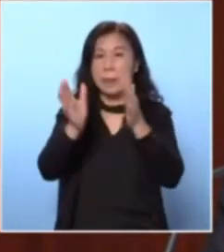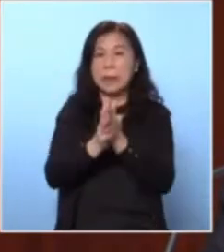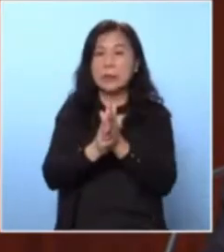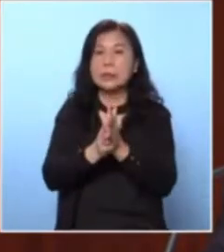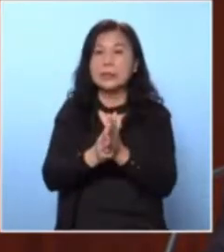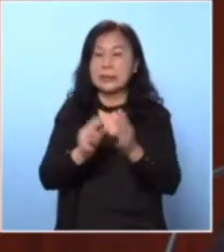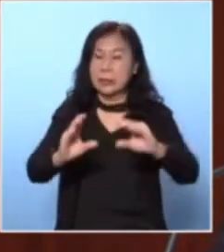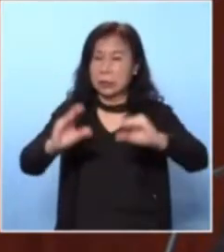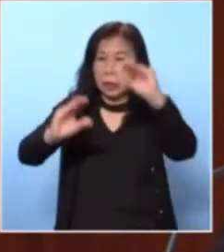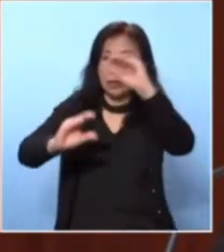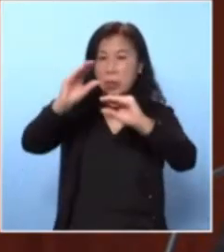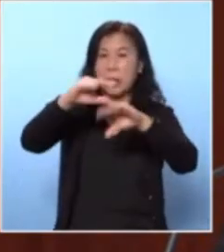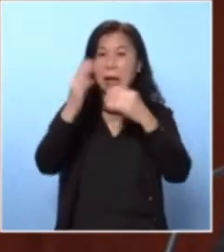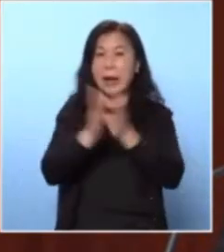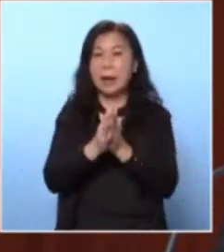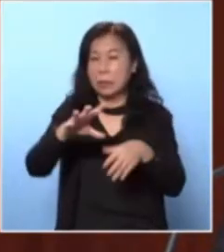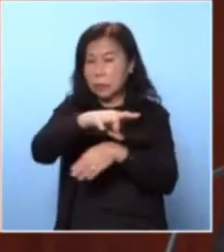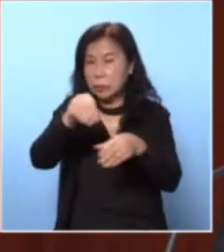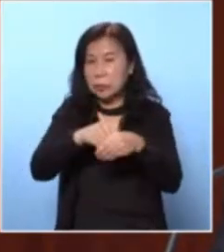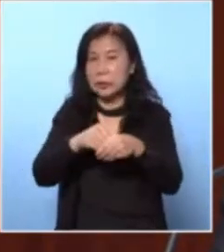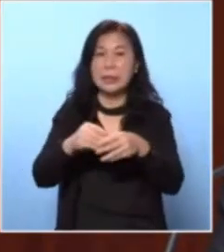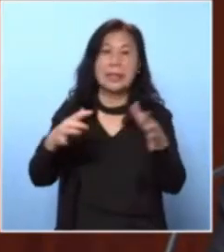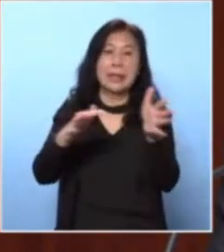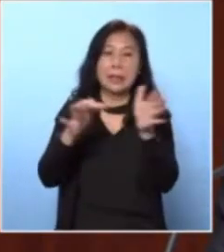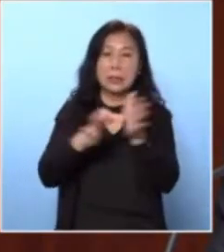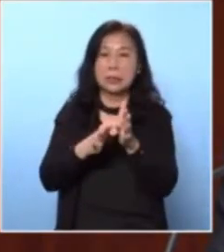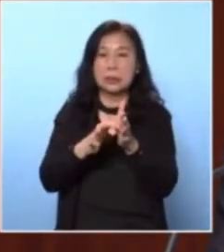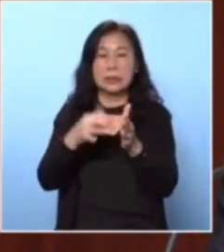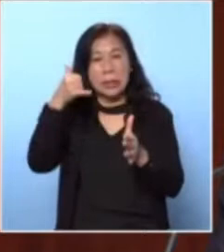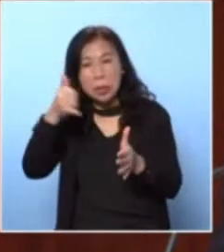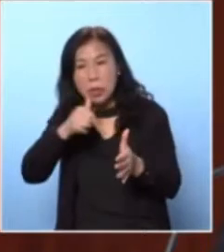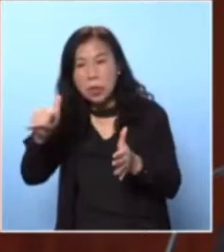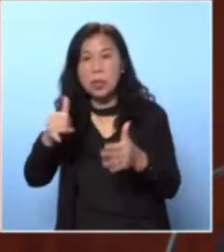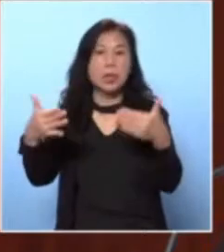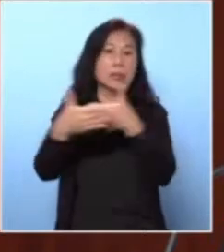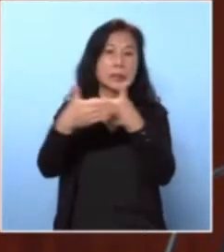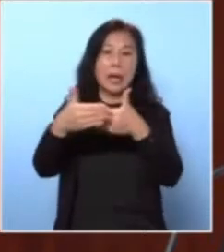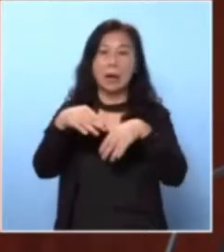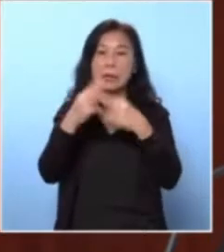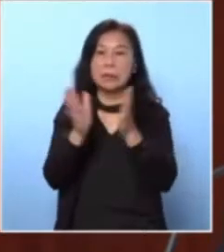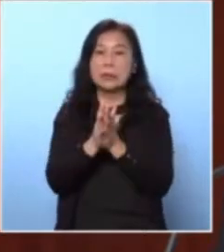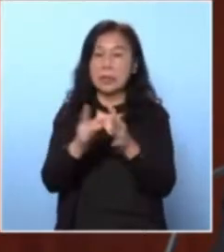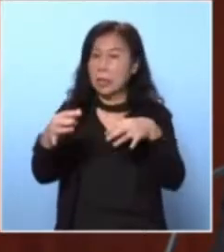to enhance the cybersecurity of our critical infrastructure, including energy,